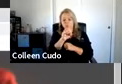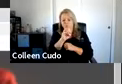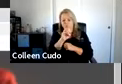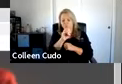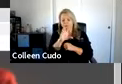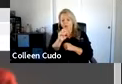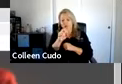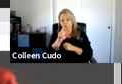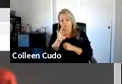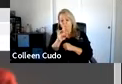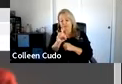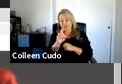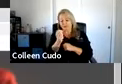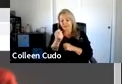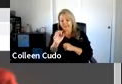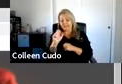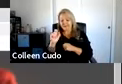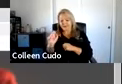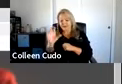cooleycovid19.org.